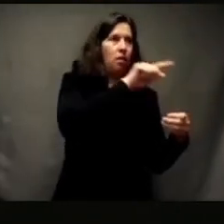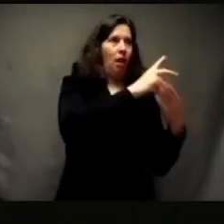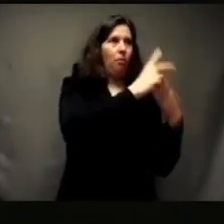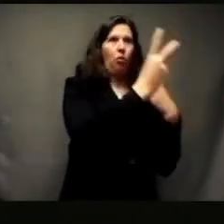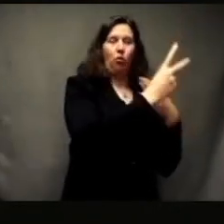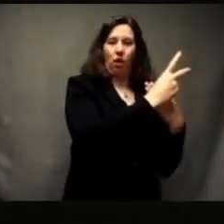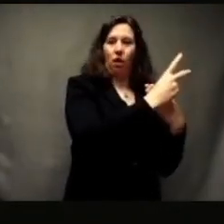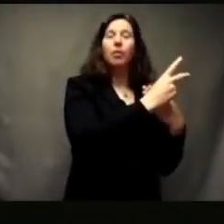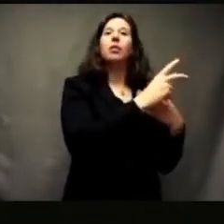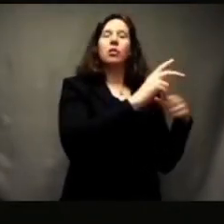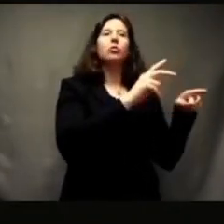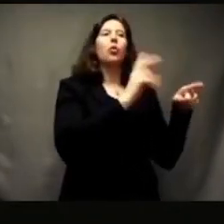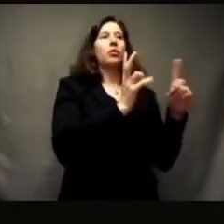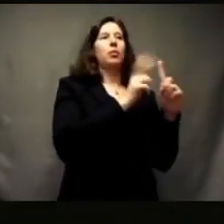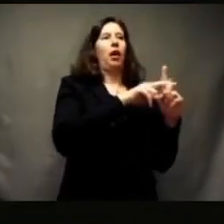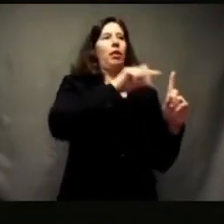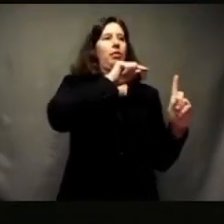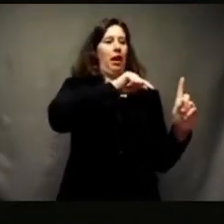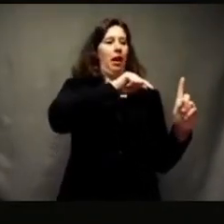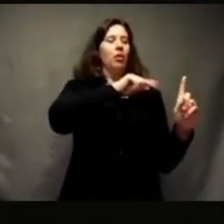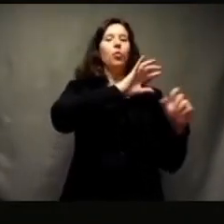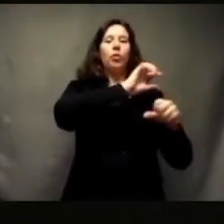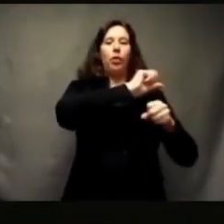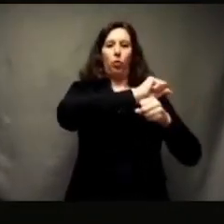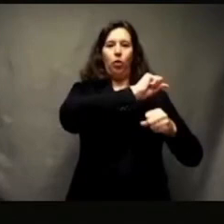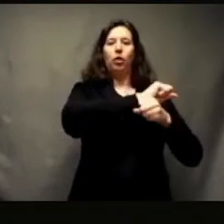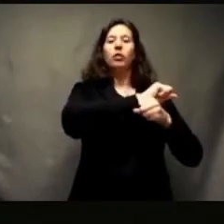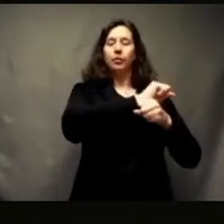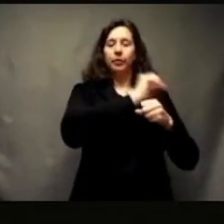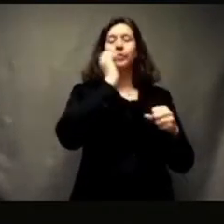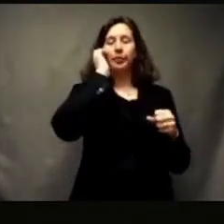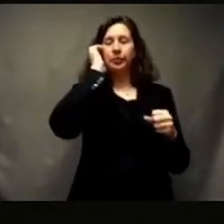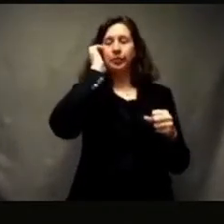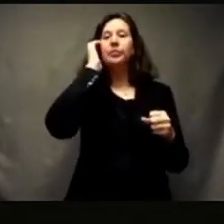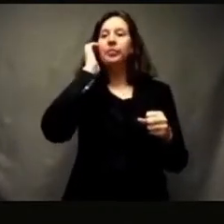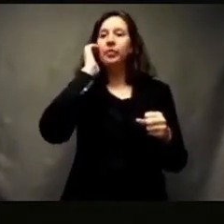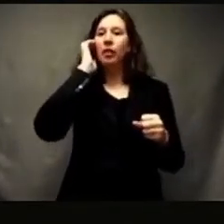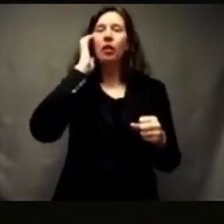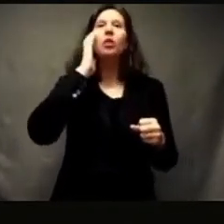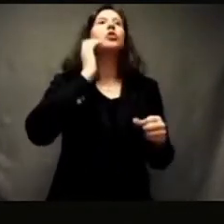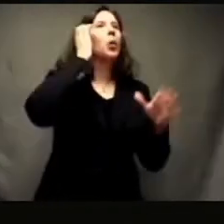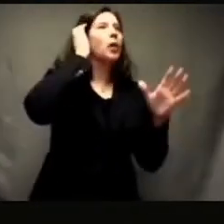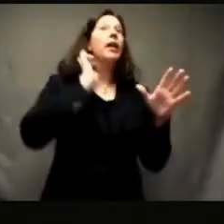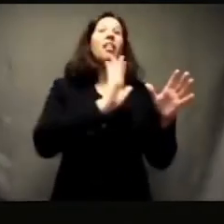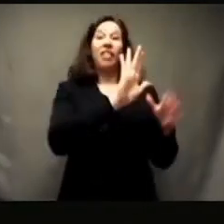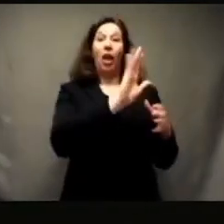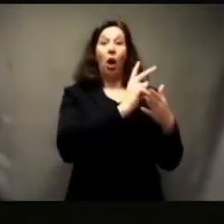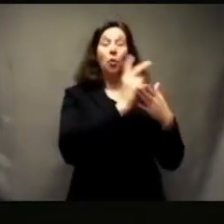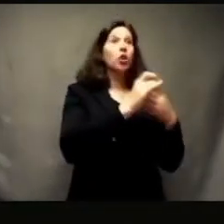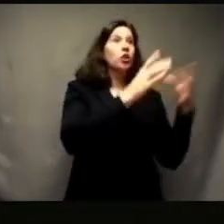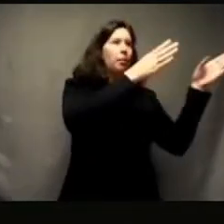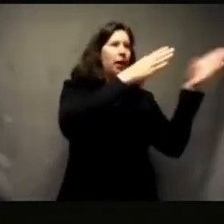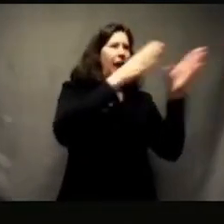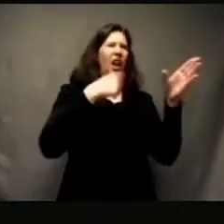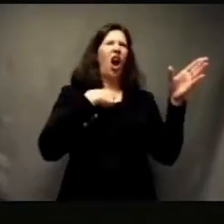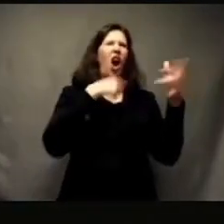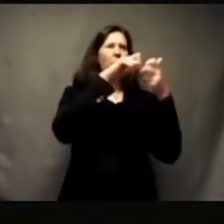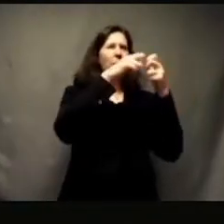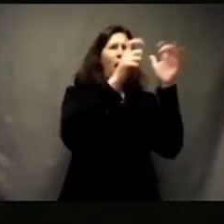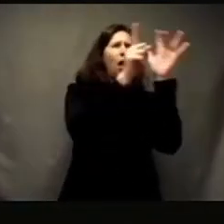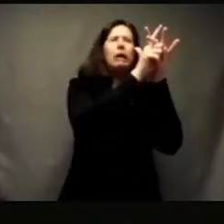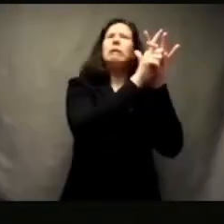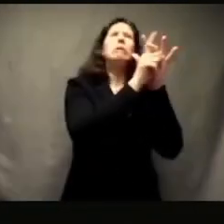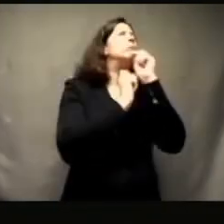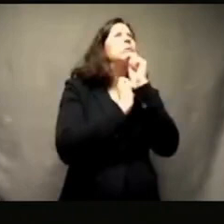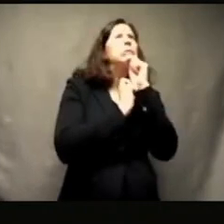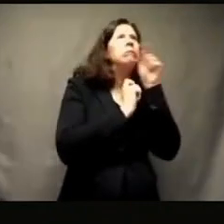make sure that they're applying those on to their work with Scratch Junior. So planning out their projects, debugging their projects when they don't work